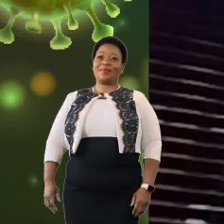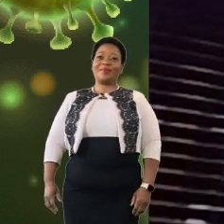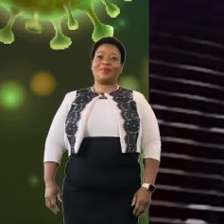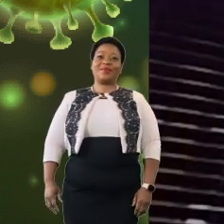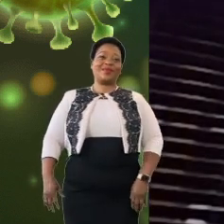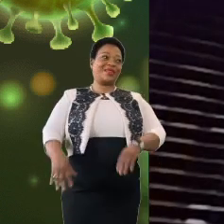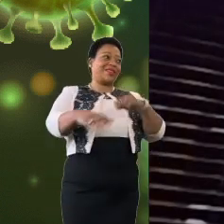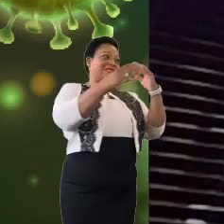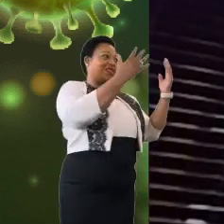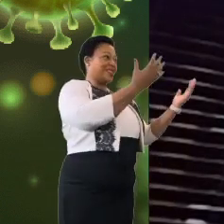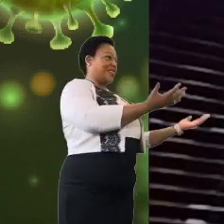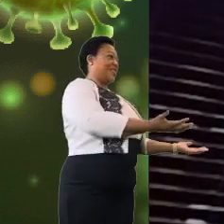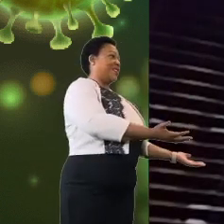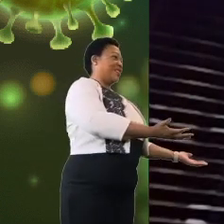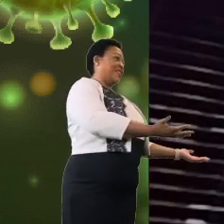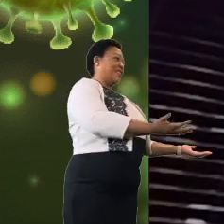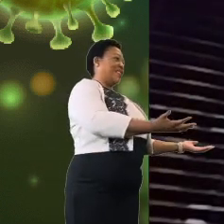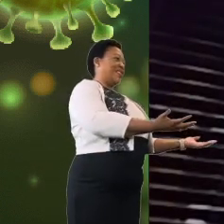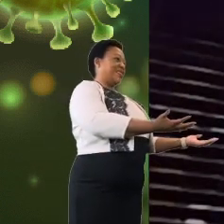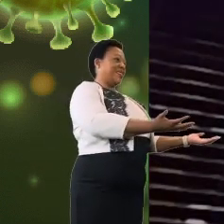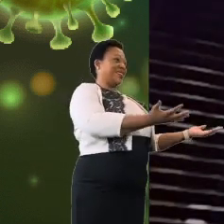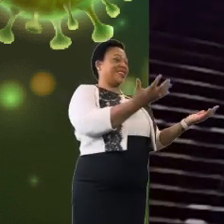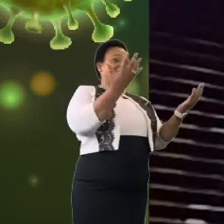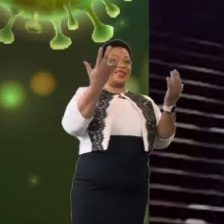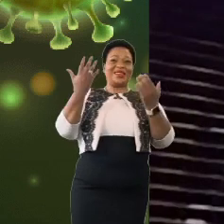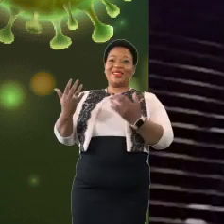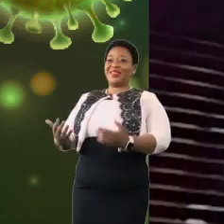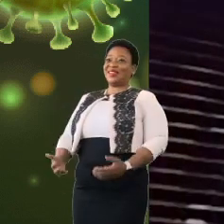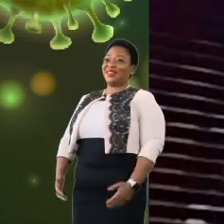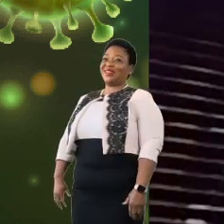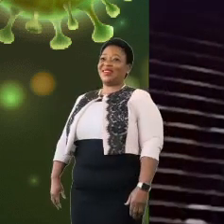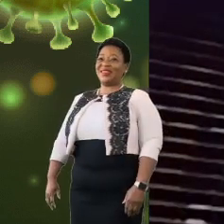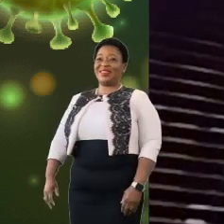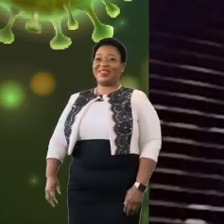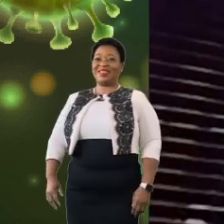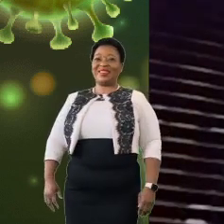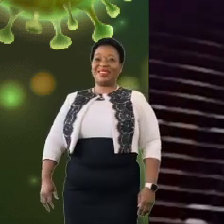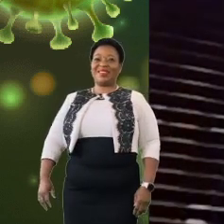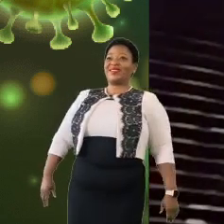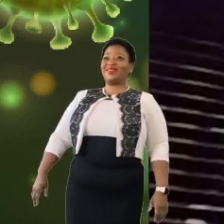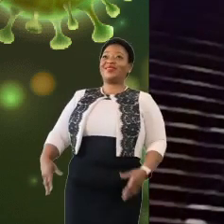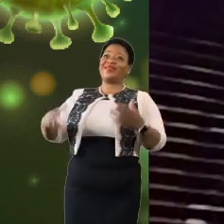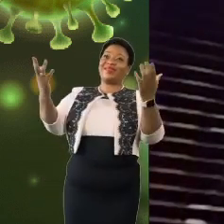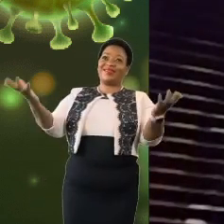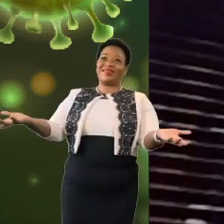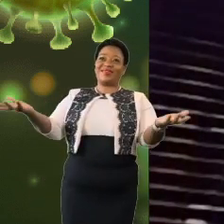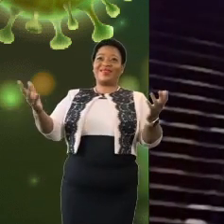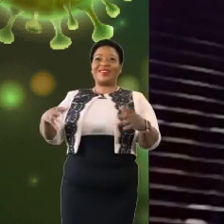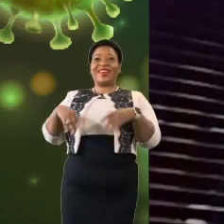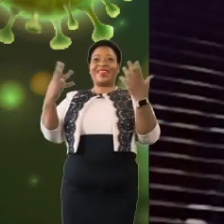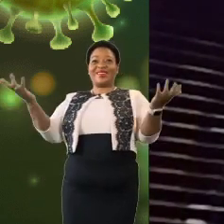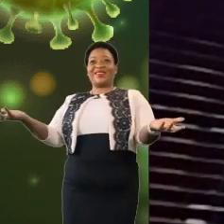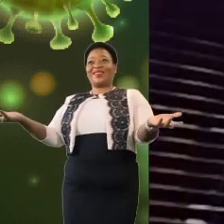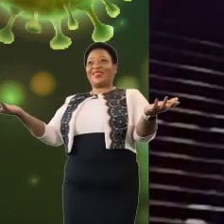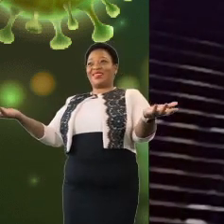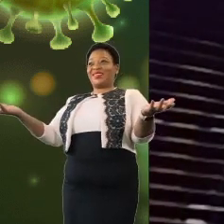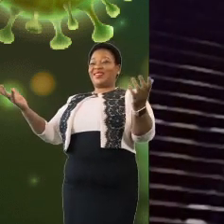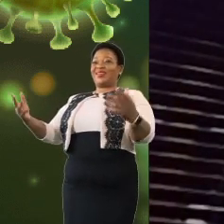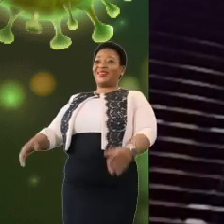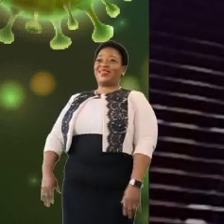legislatures that are joining us, members from the business sector, various members of